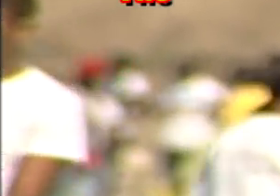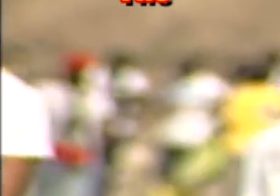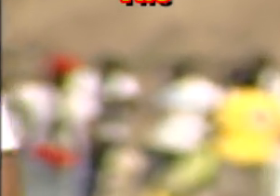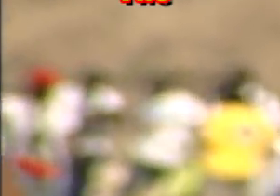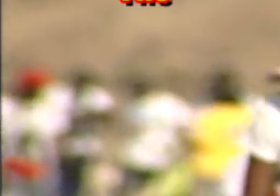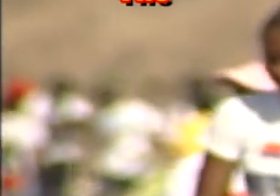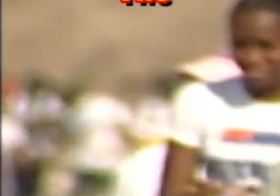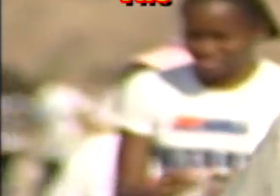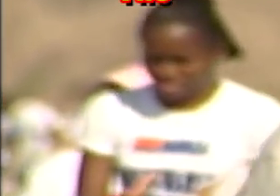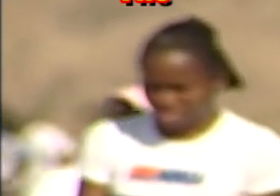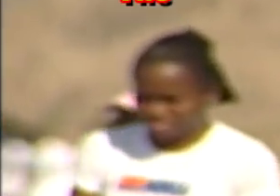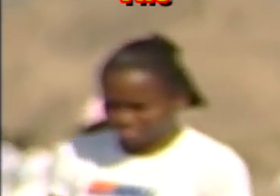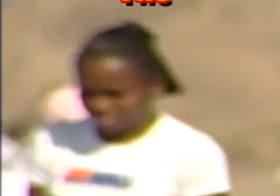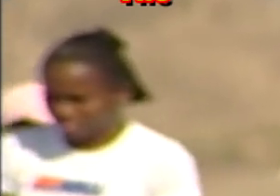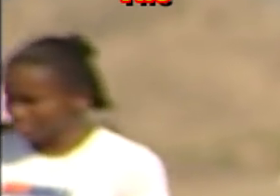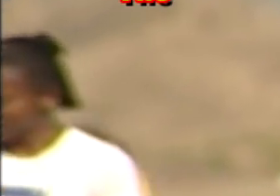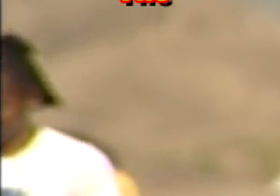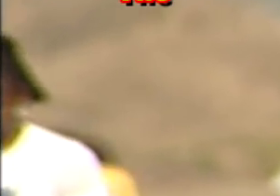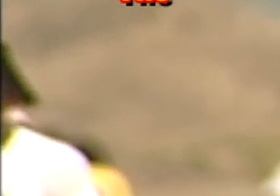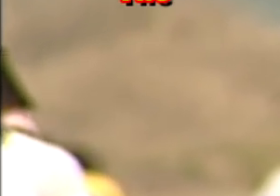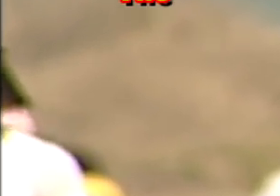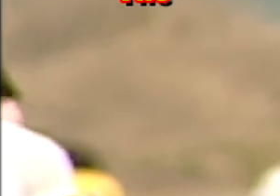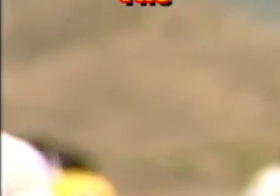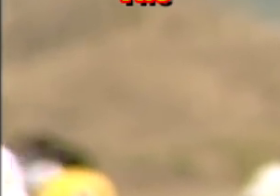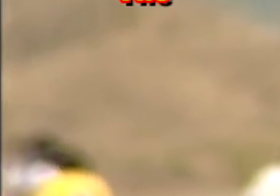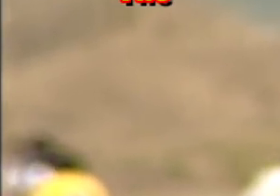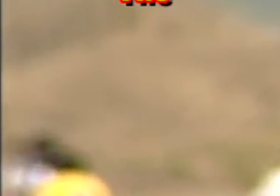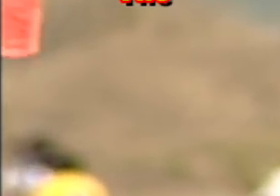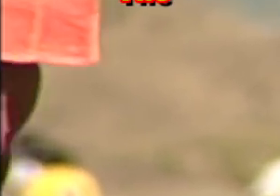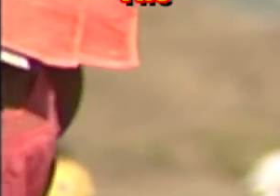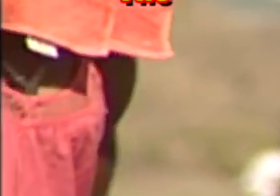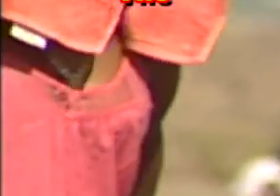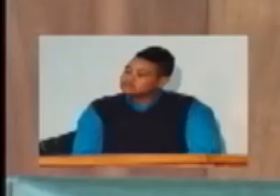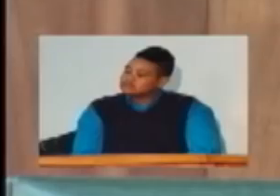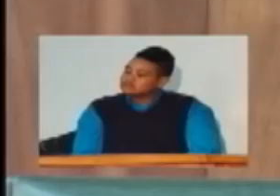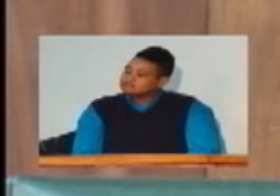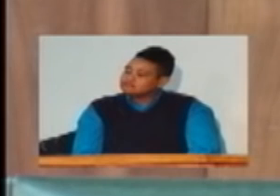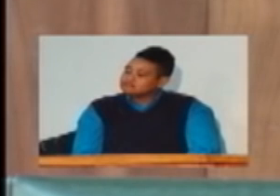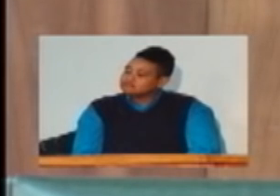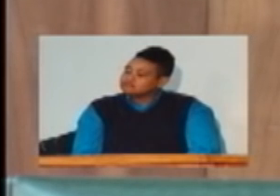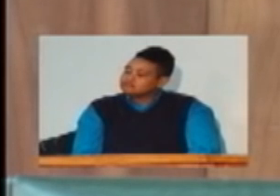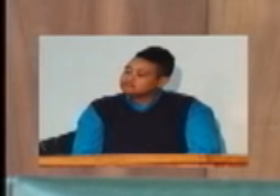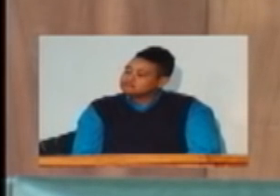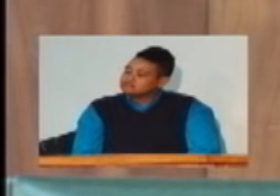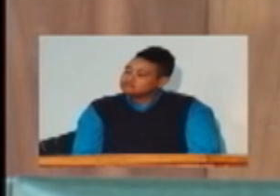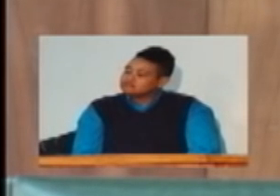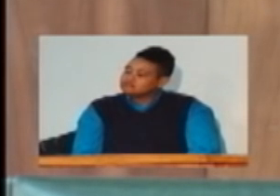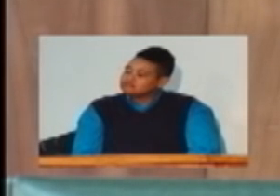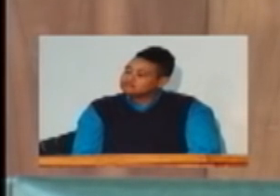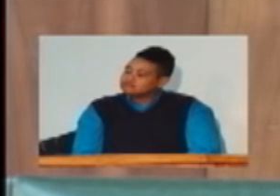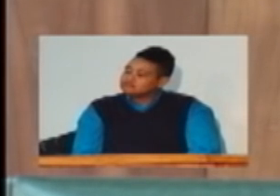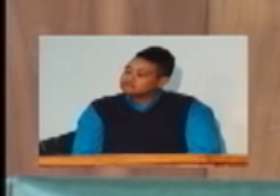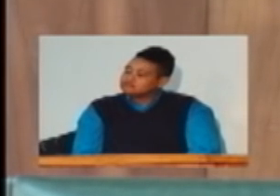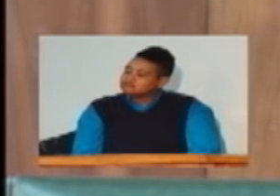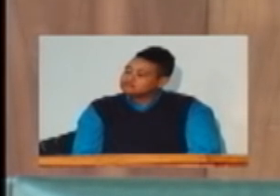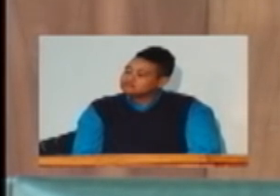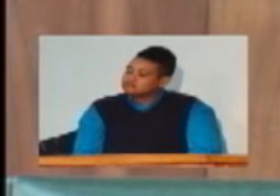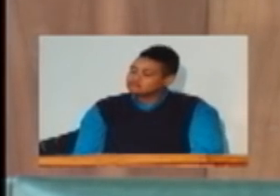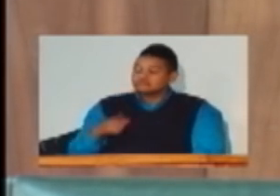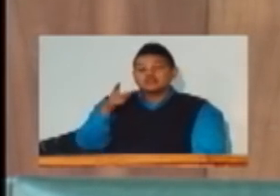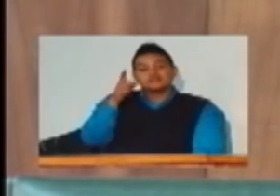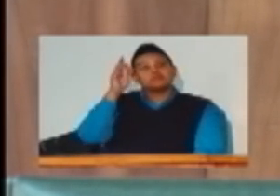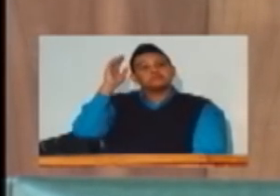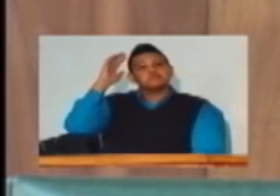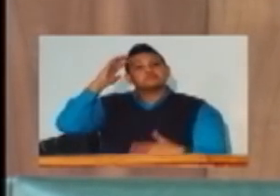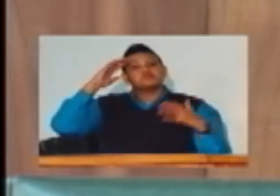comprise approximately 50% of the non-biodegradable waste generated locally. It is not beyond Jamaicans to use reusable bags